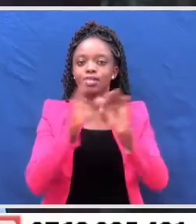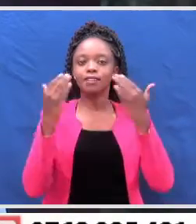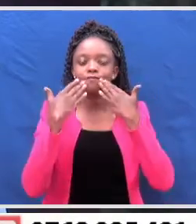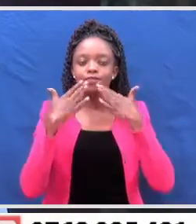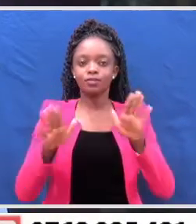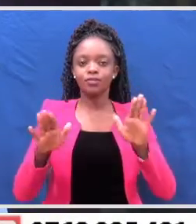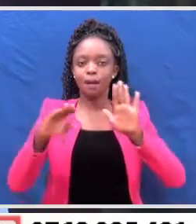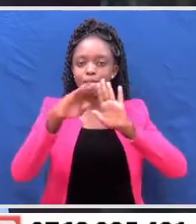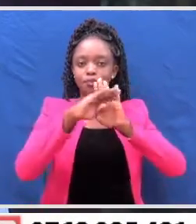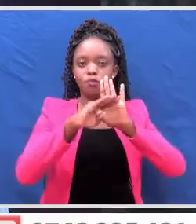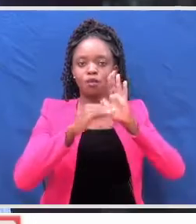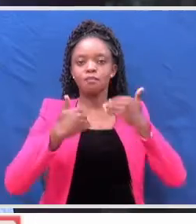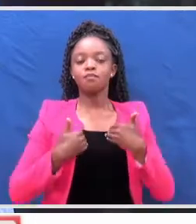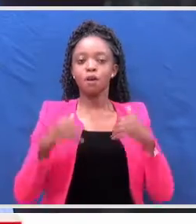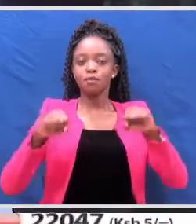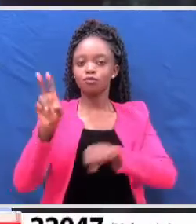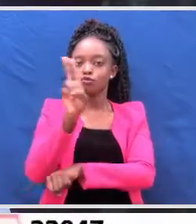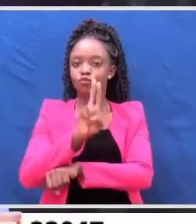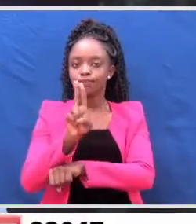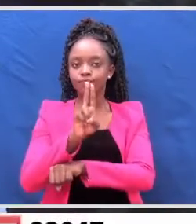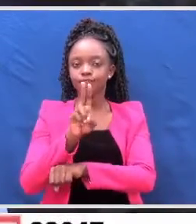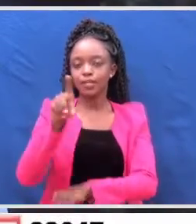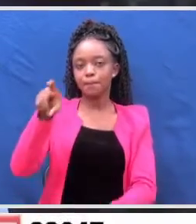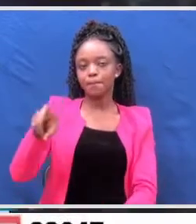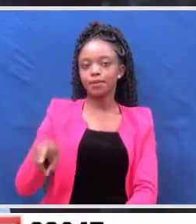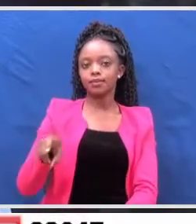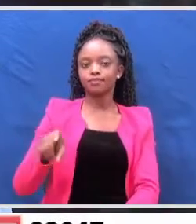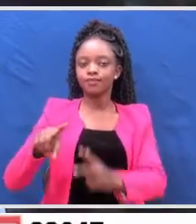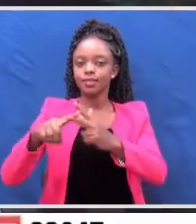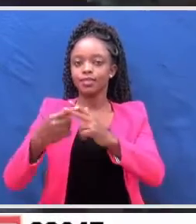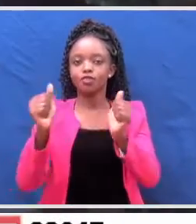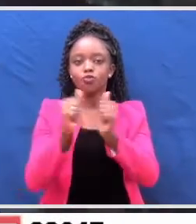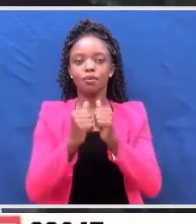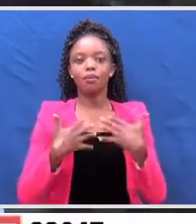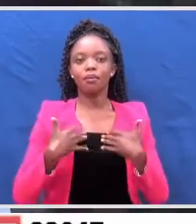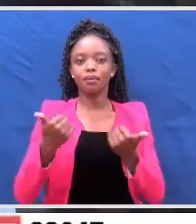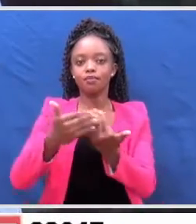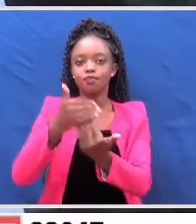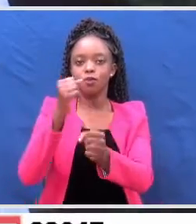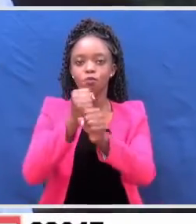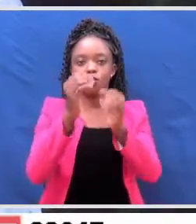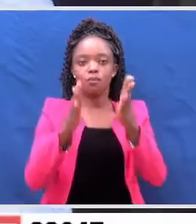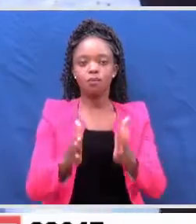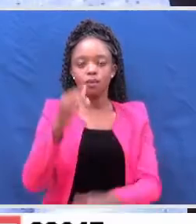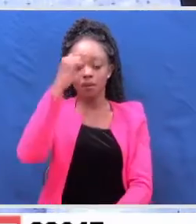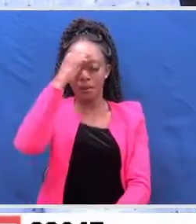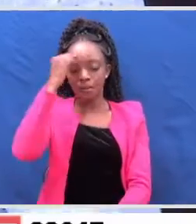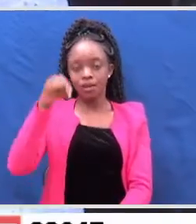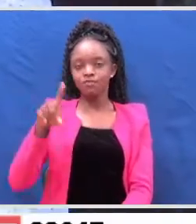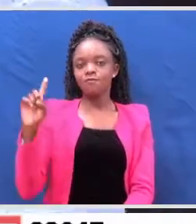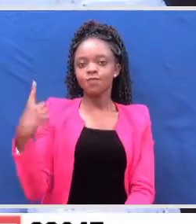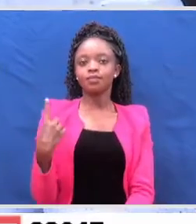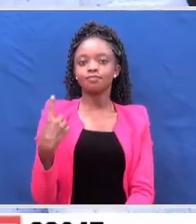the protocol that we are going to use to ensure that we start with the healthcare workers, because those are the first